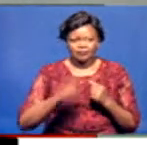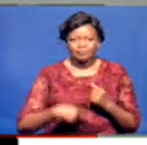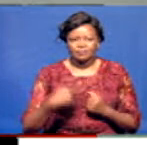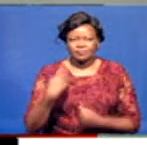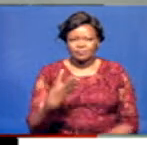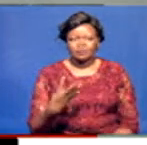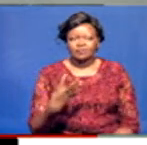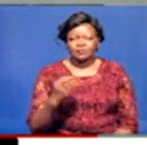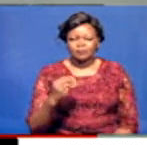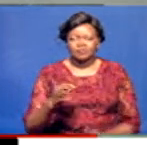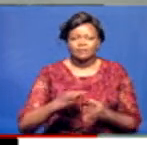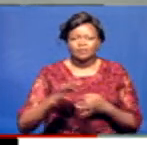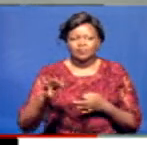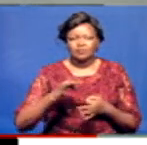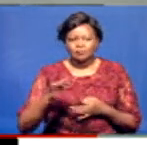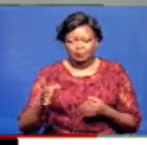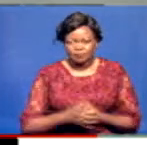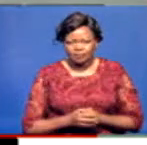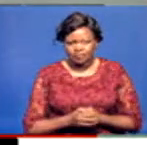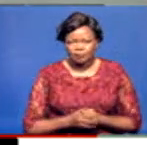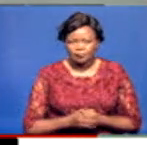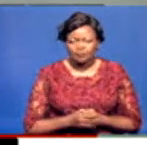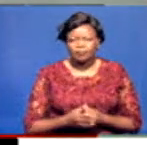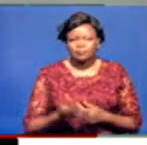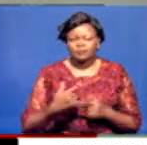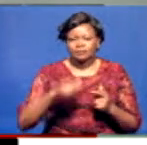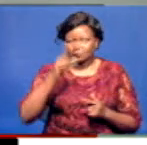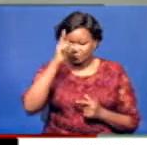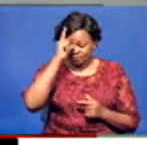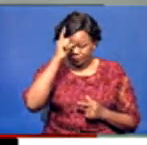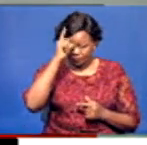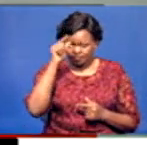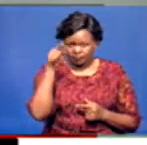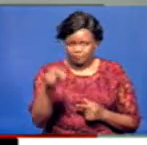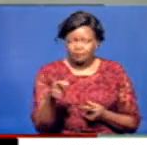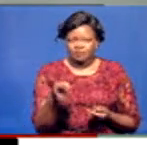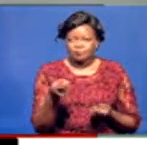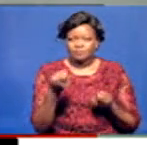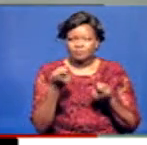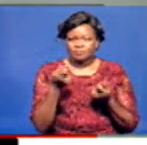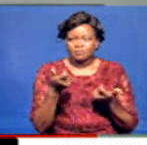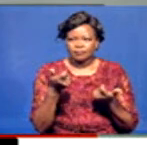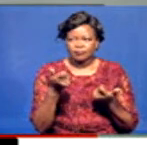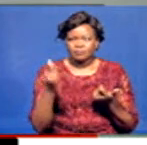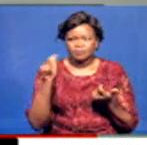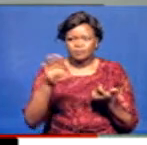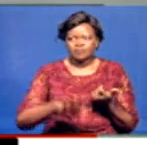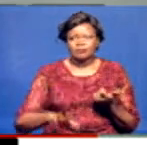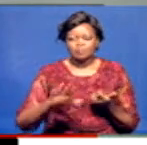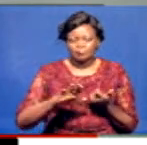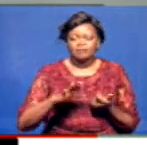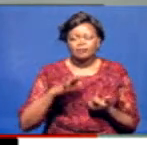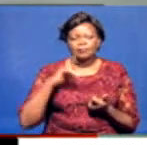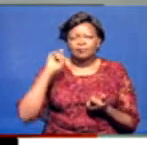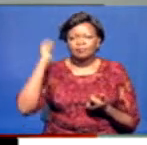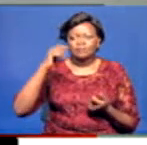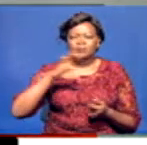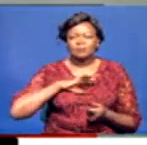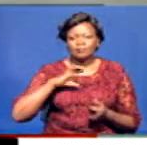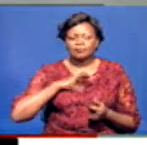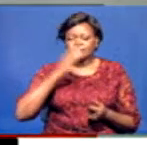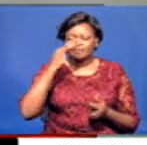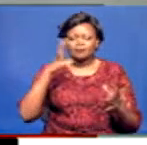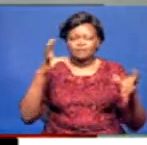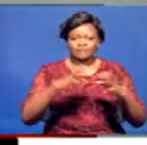9,400-acre Elngwesi Conservancy in Laikipia is among the few rhino sanctuaries in Kenya owned by the community.